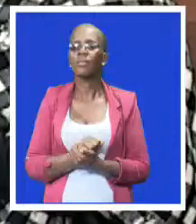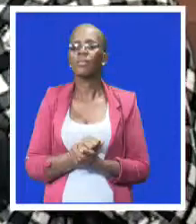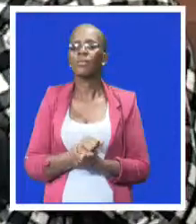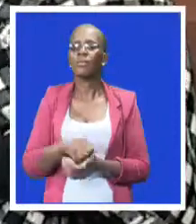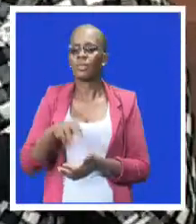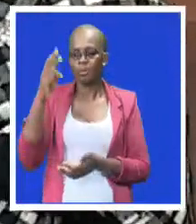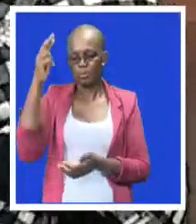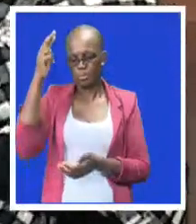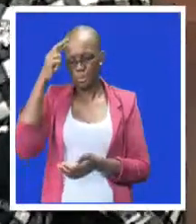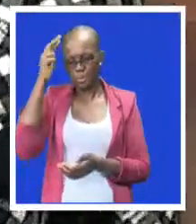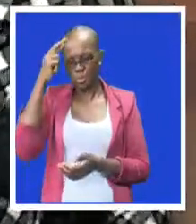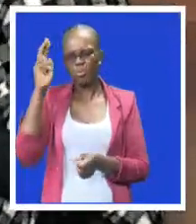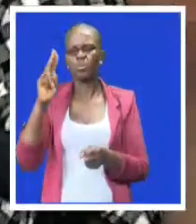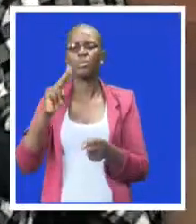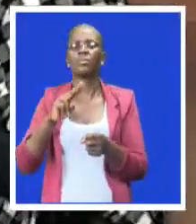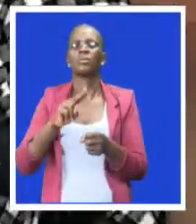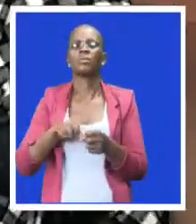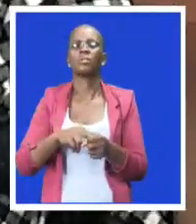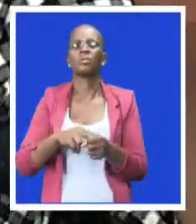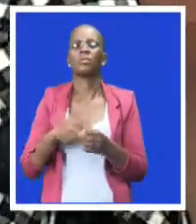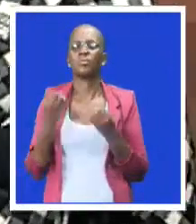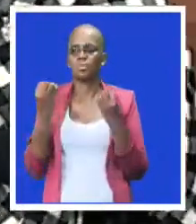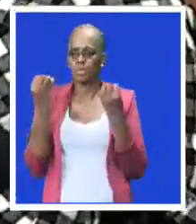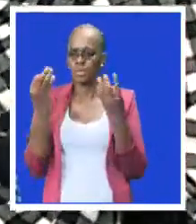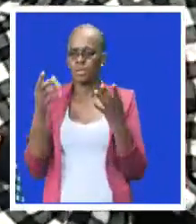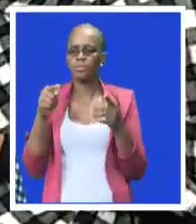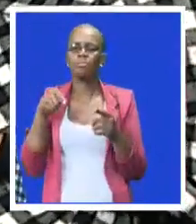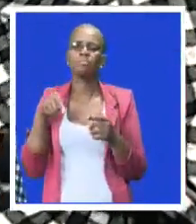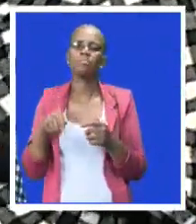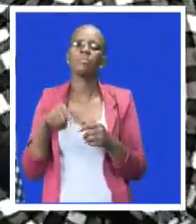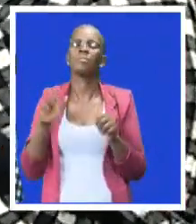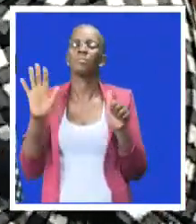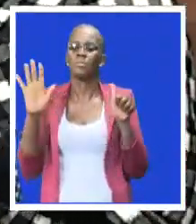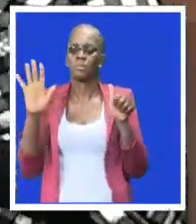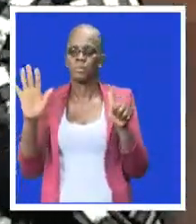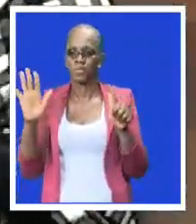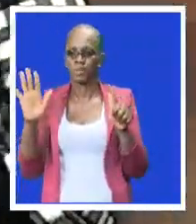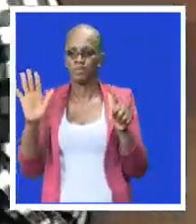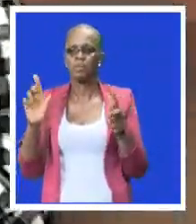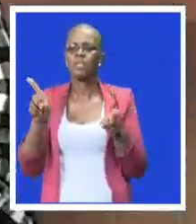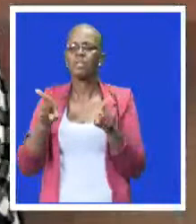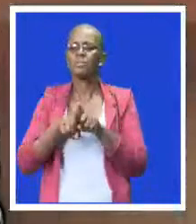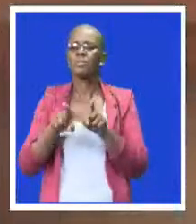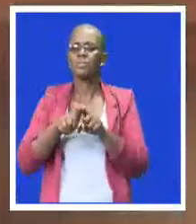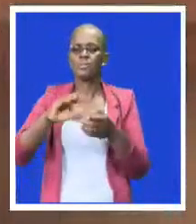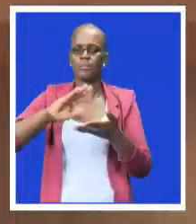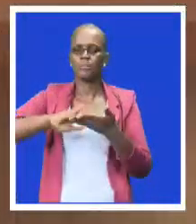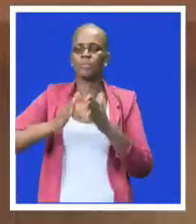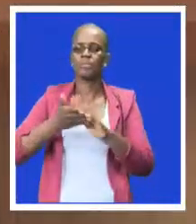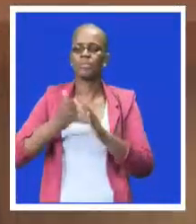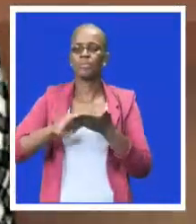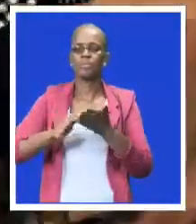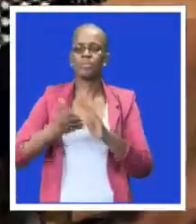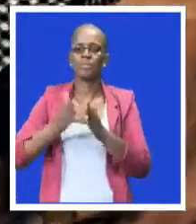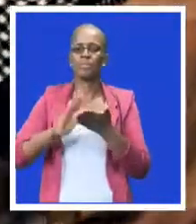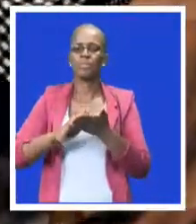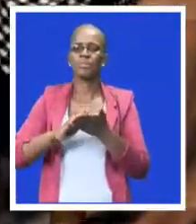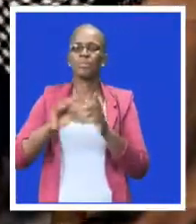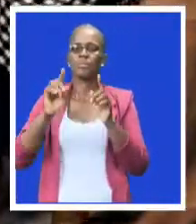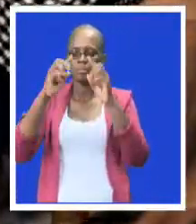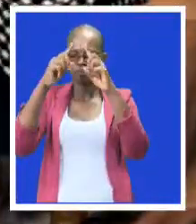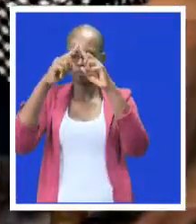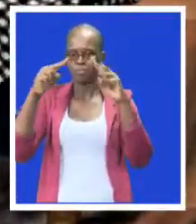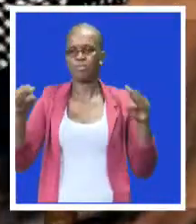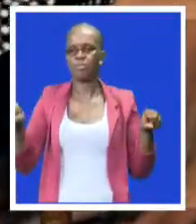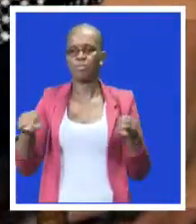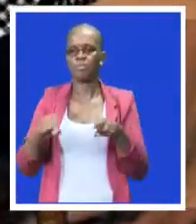for today is the number 6, and the shape of the week is the triangle, and also the